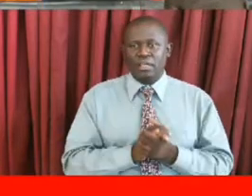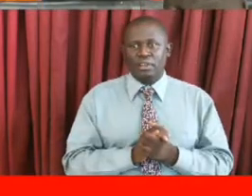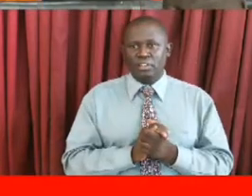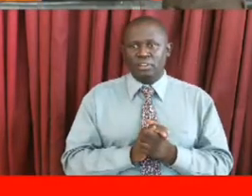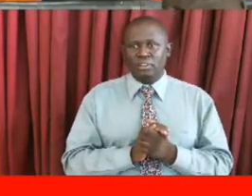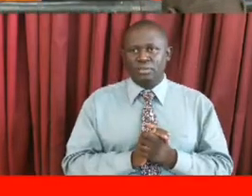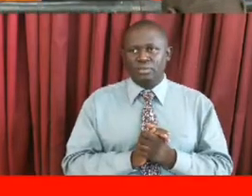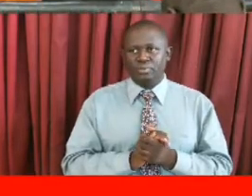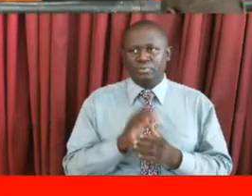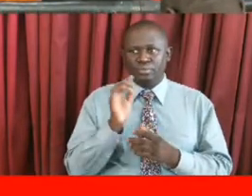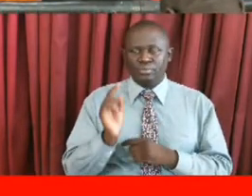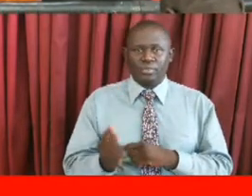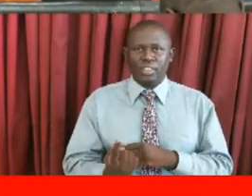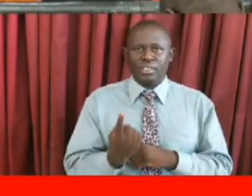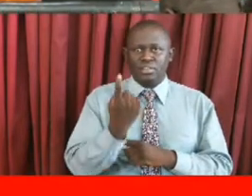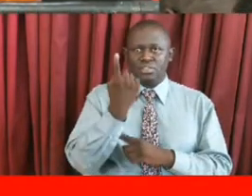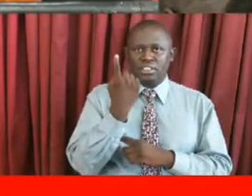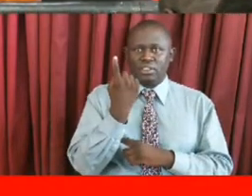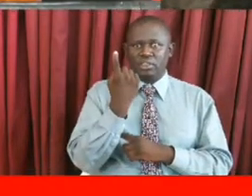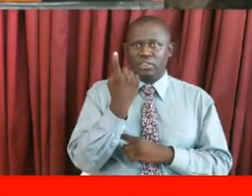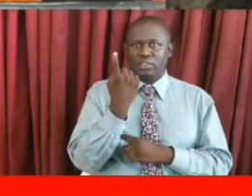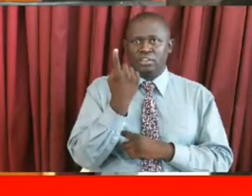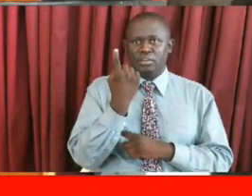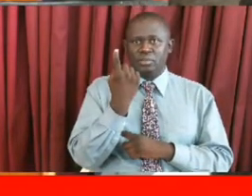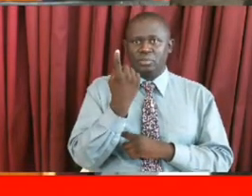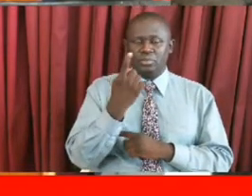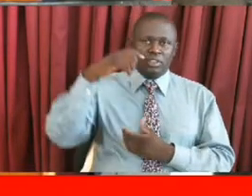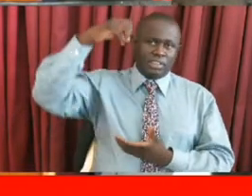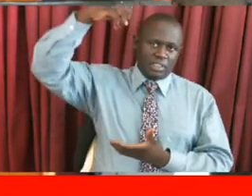scriptures the first one is Revelations